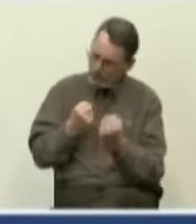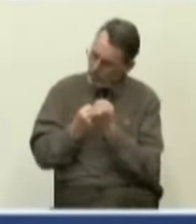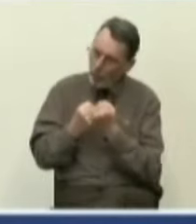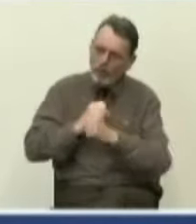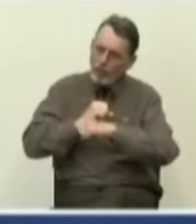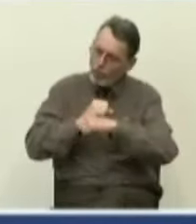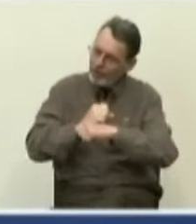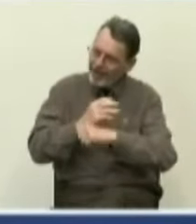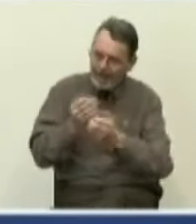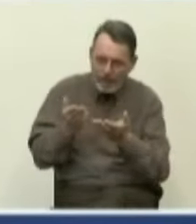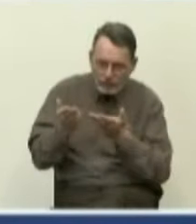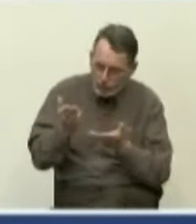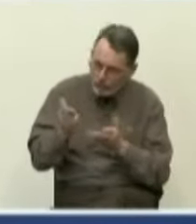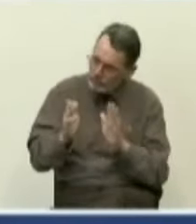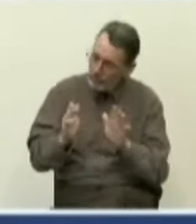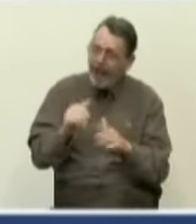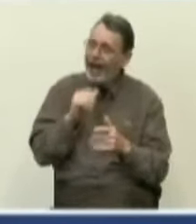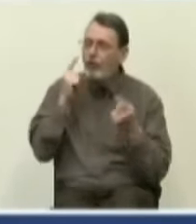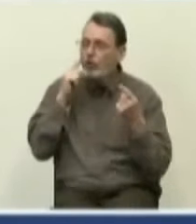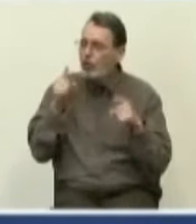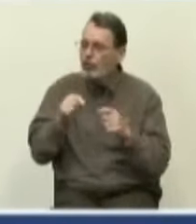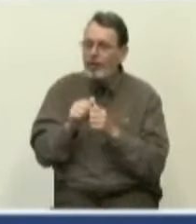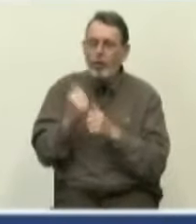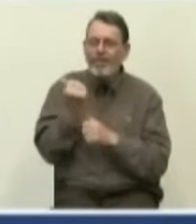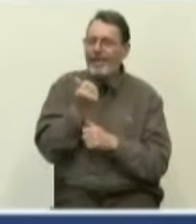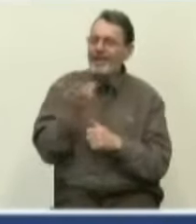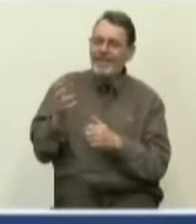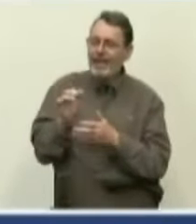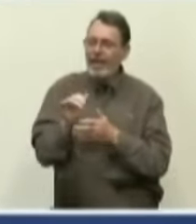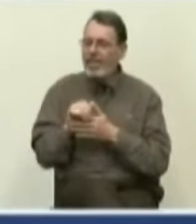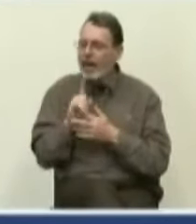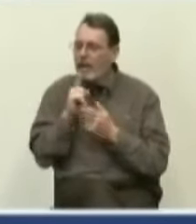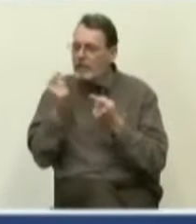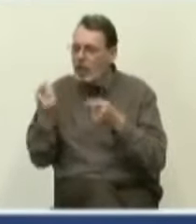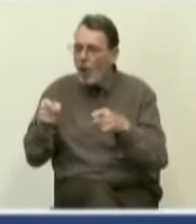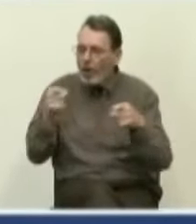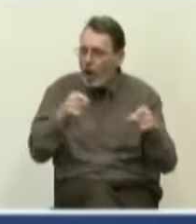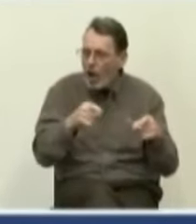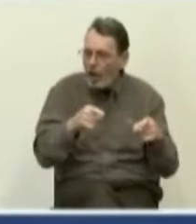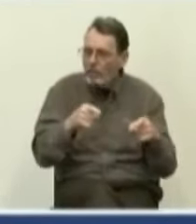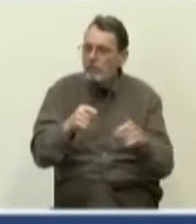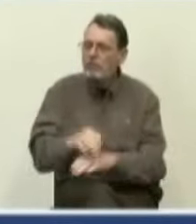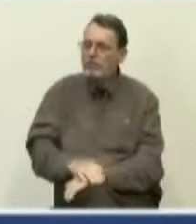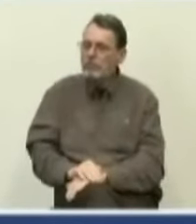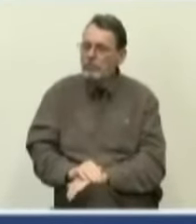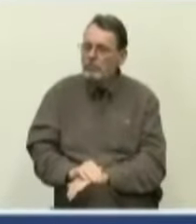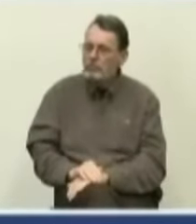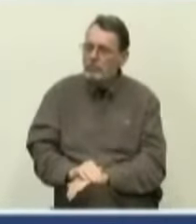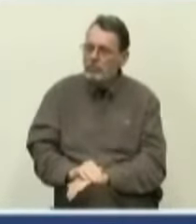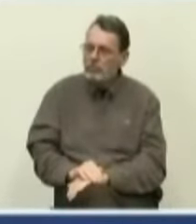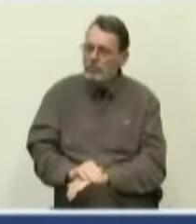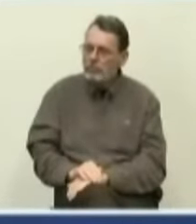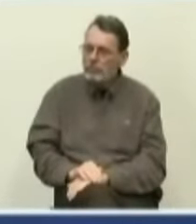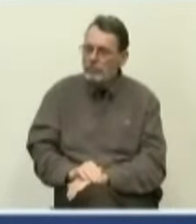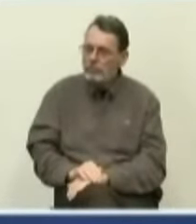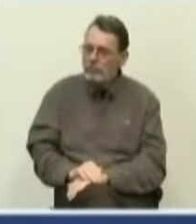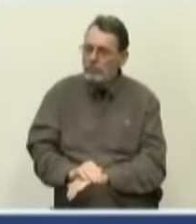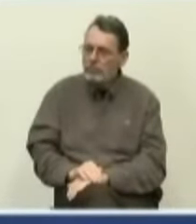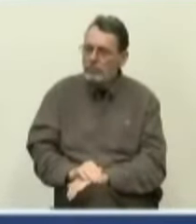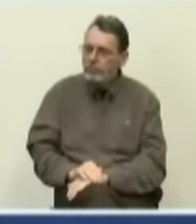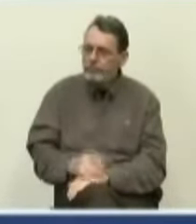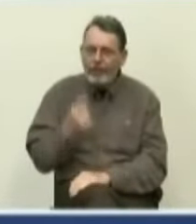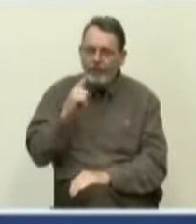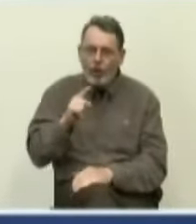not agree with anything that's going on far as